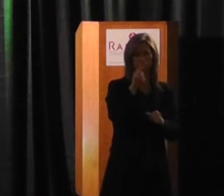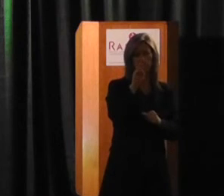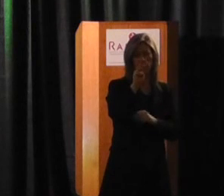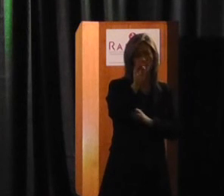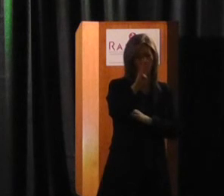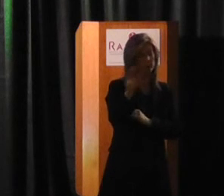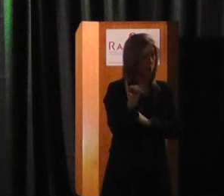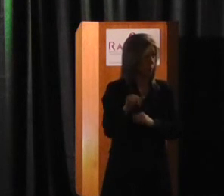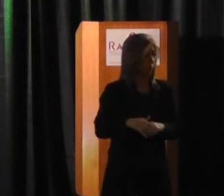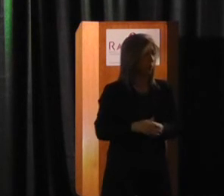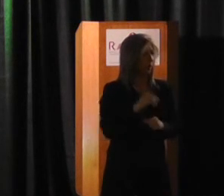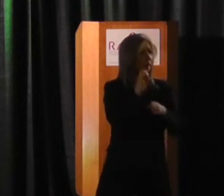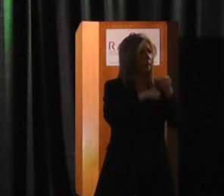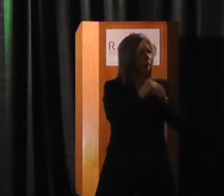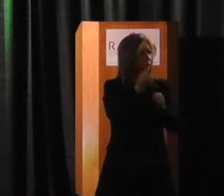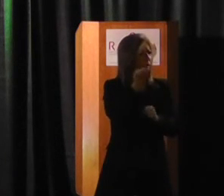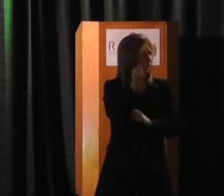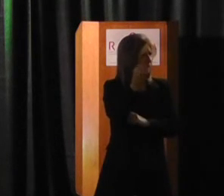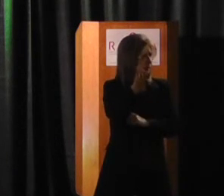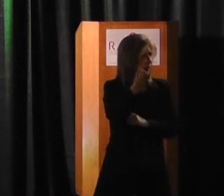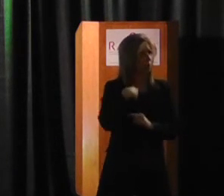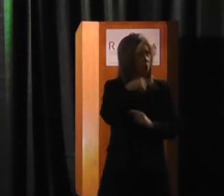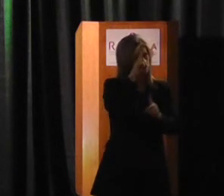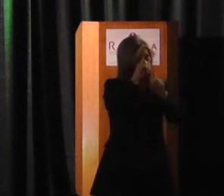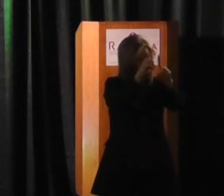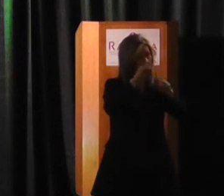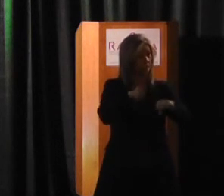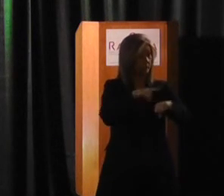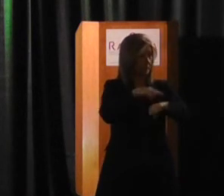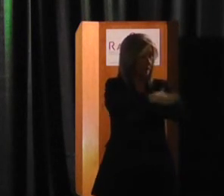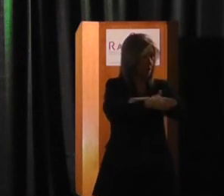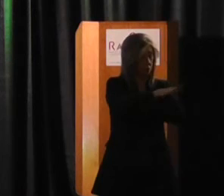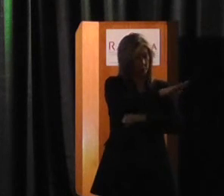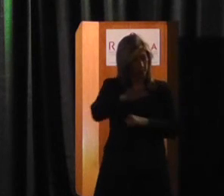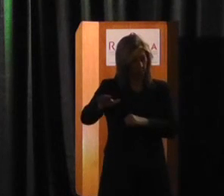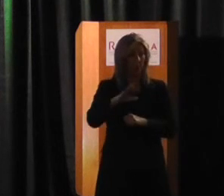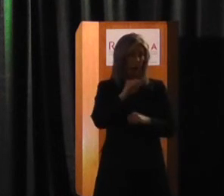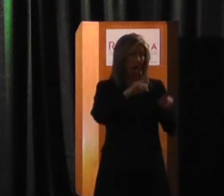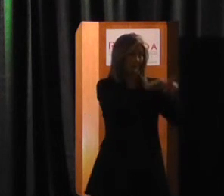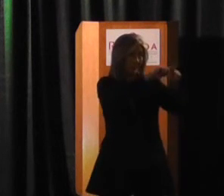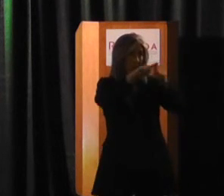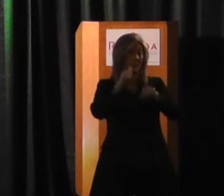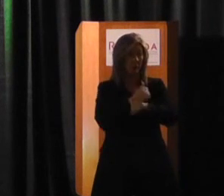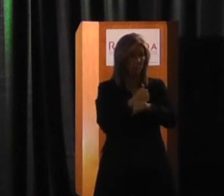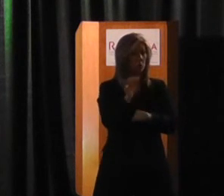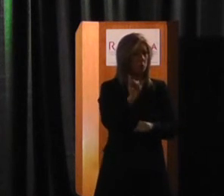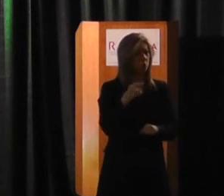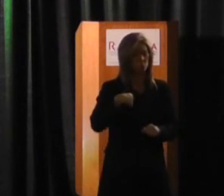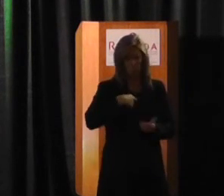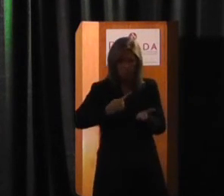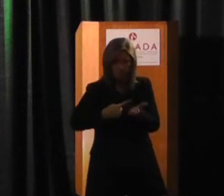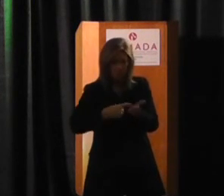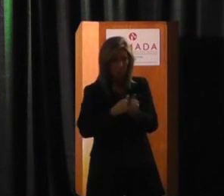a national inclusive employer at a number of their different locations throughout the province. And we have also had conversations with employment organizations in